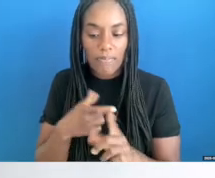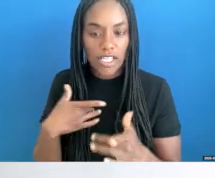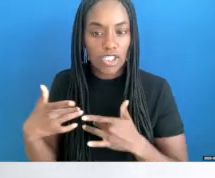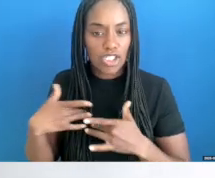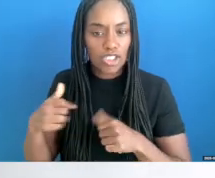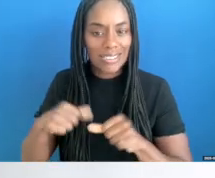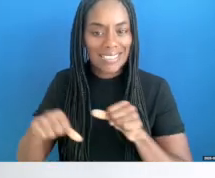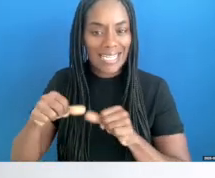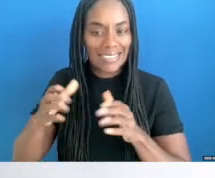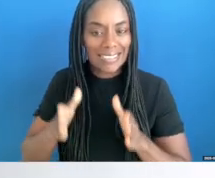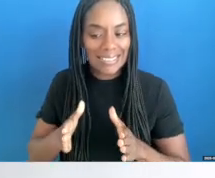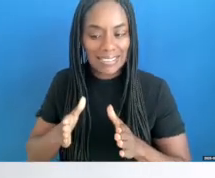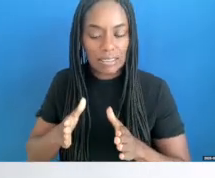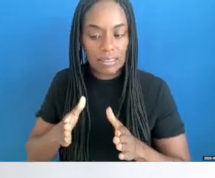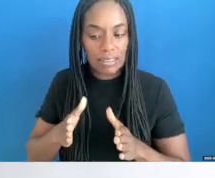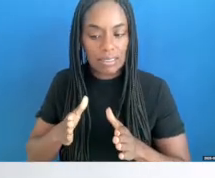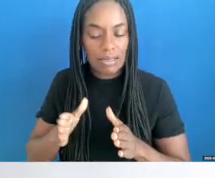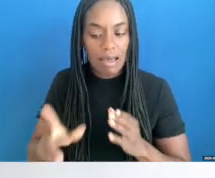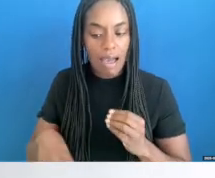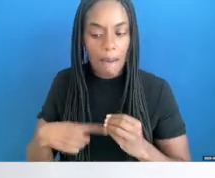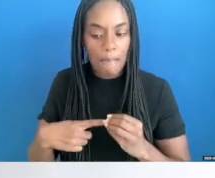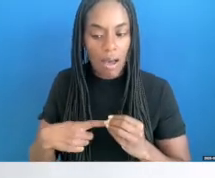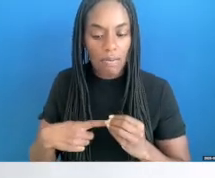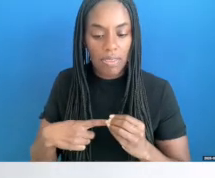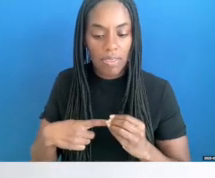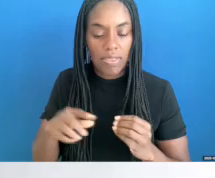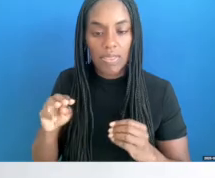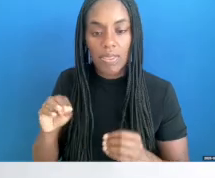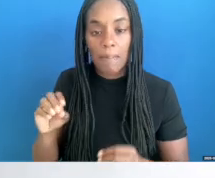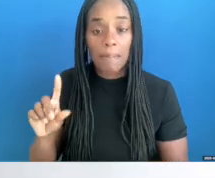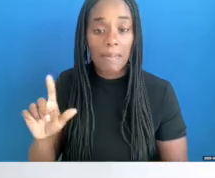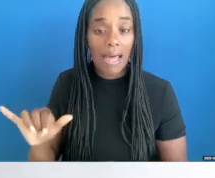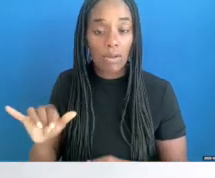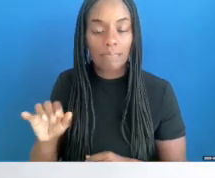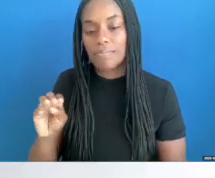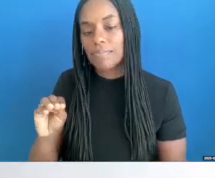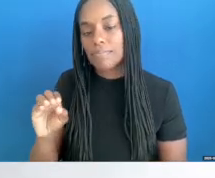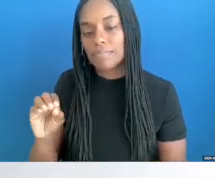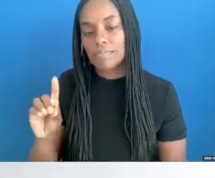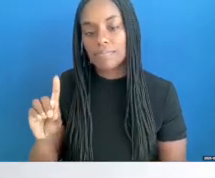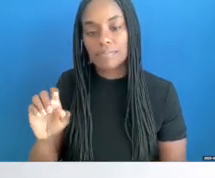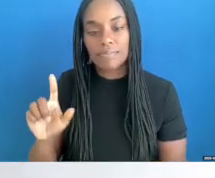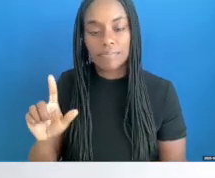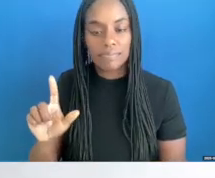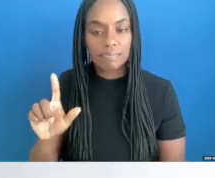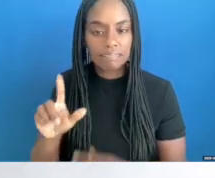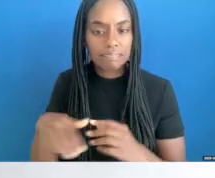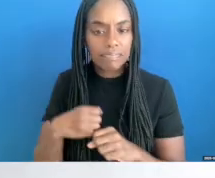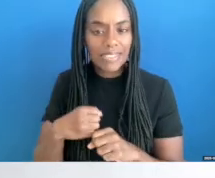on the model year, I do think that there is something to be said there as far